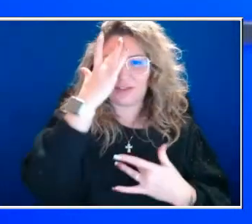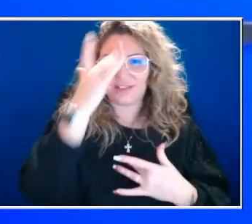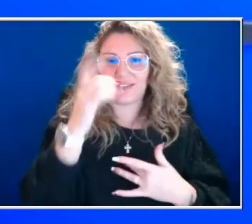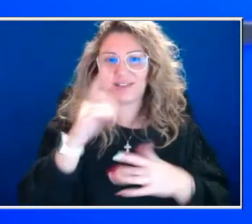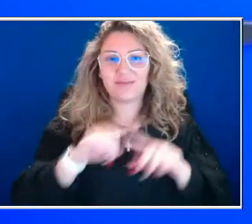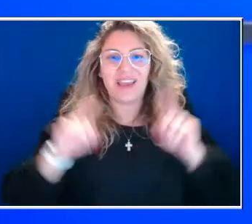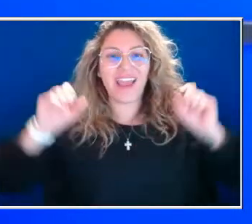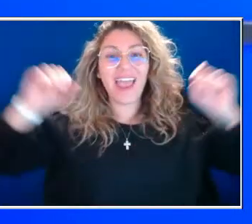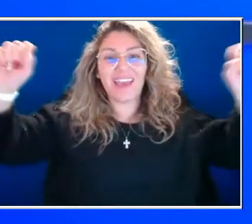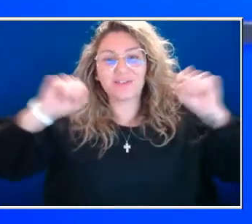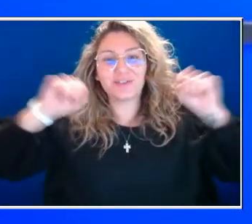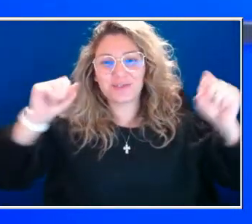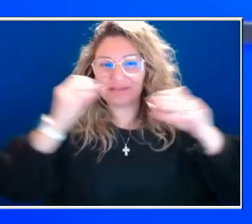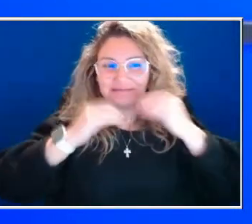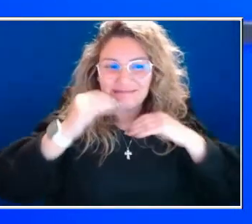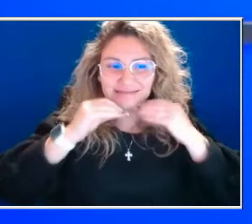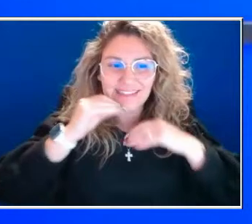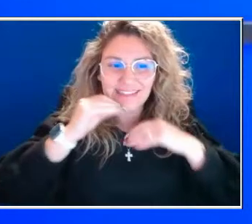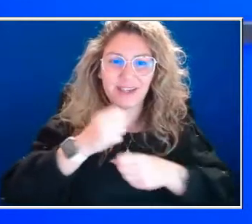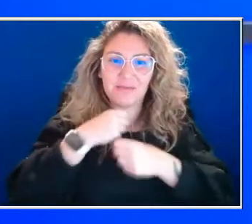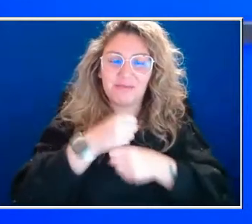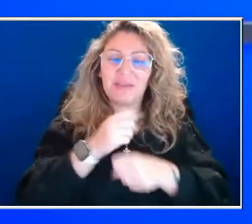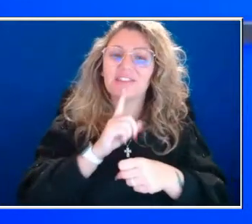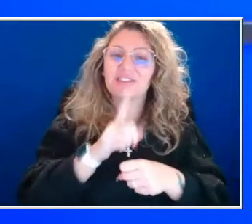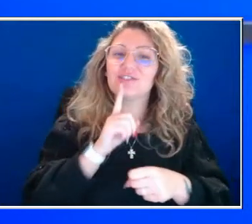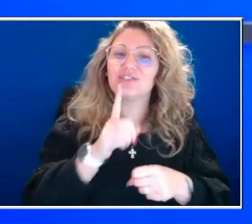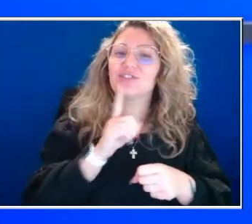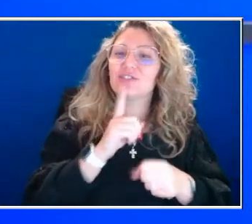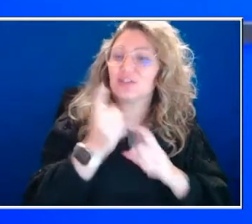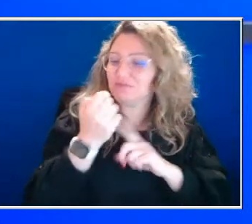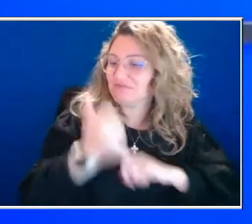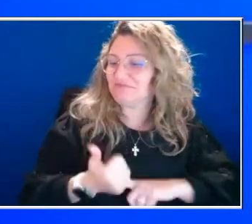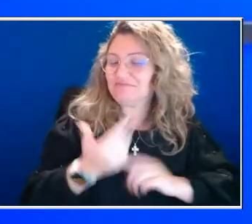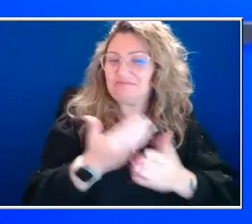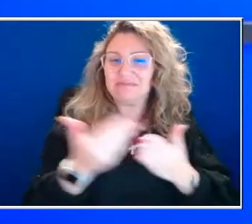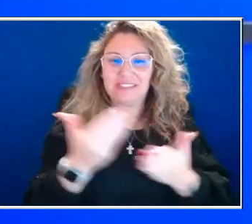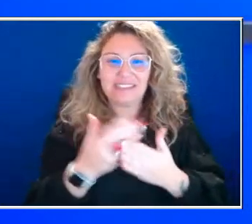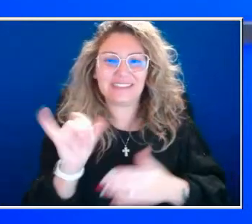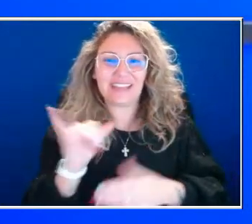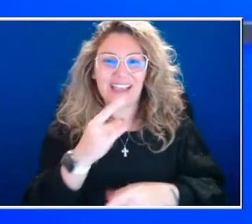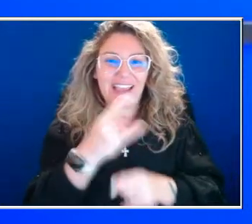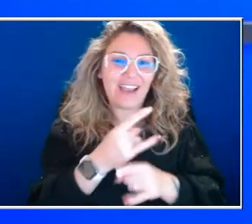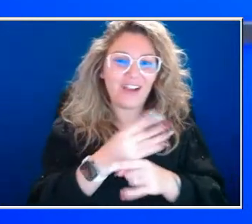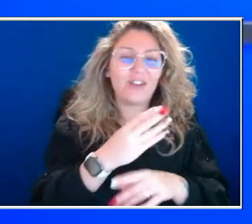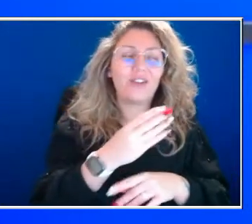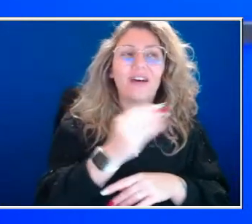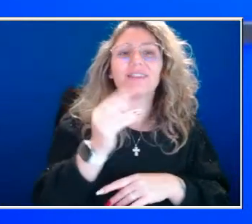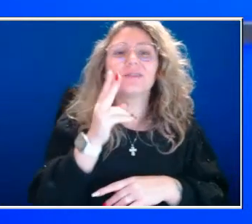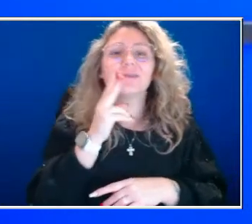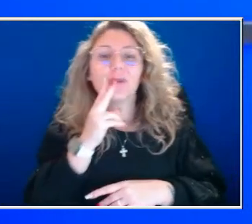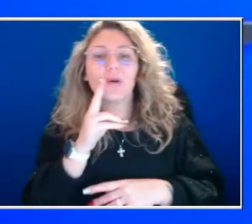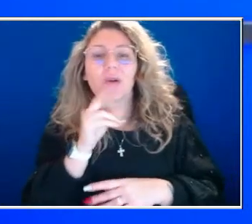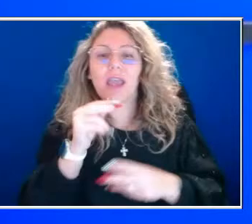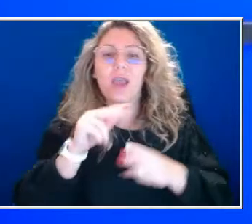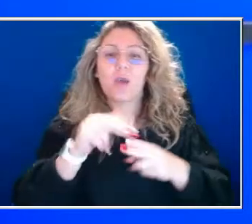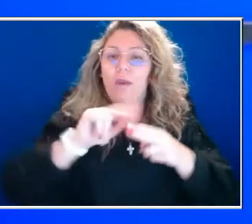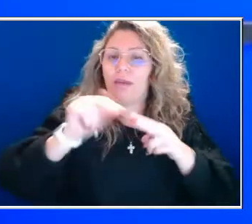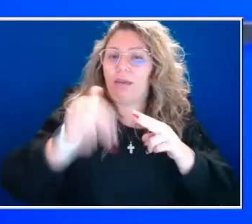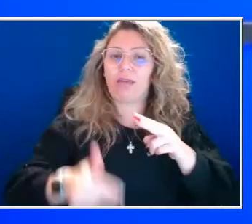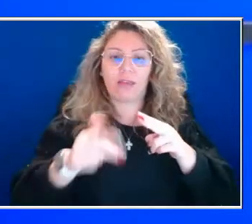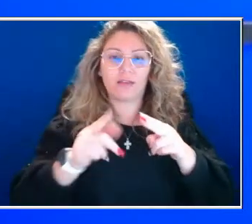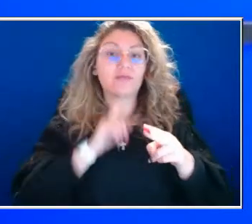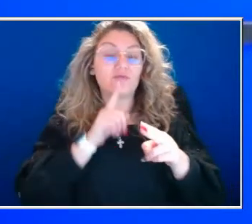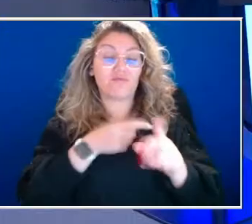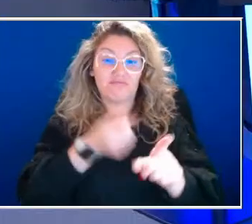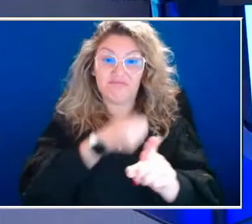diet, making sure we're cutting back on things that are not good, like alcohol, but in particular smoking and weight loss can also be an important lifestyle